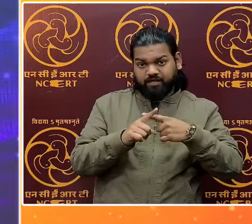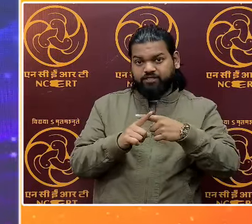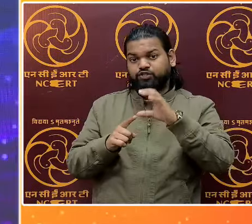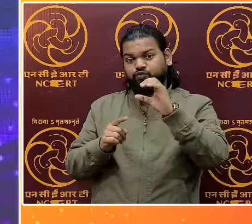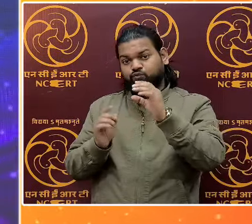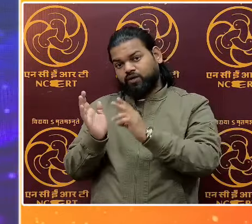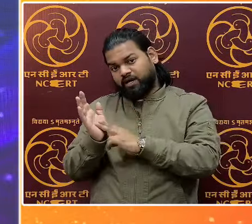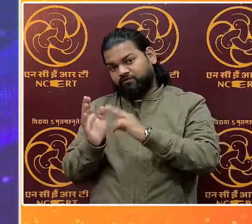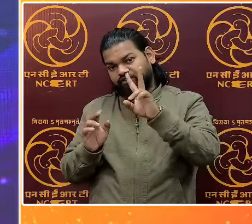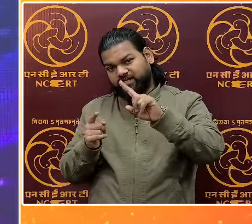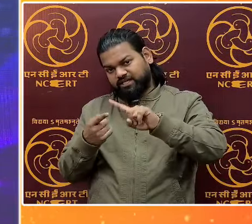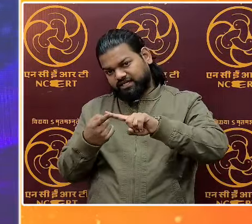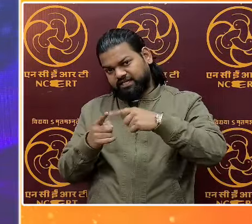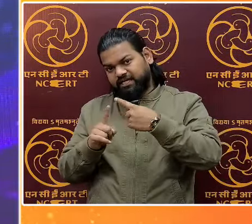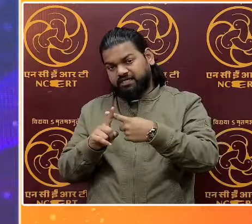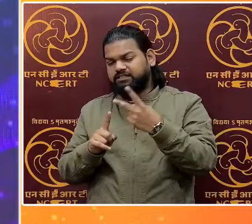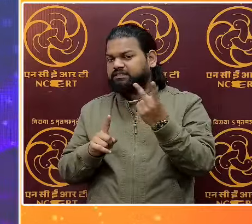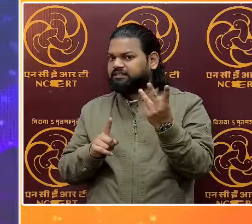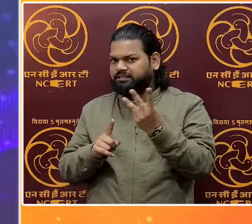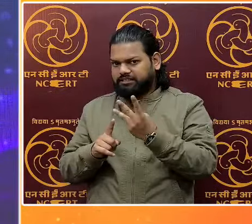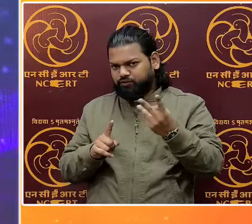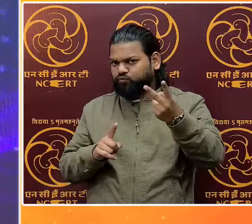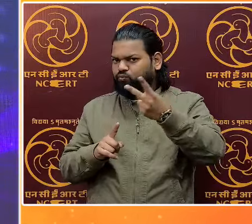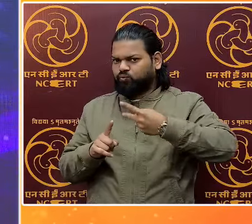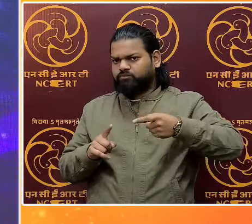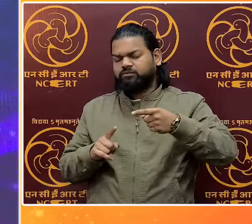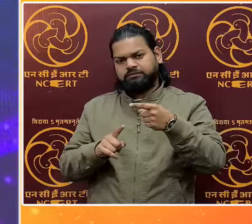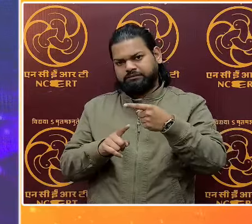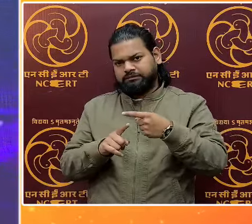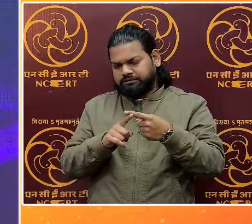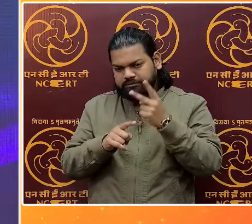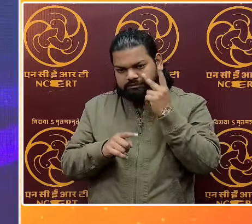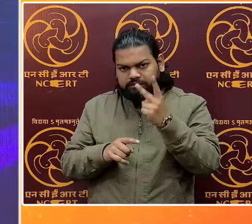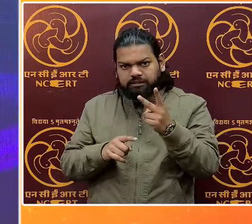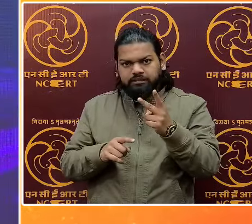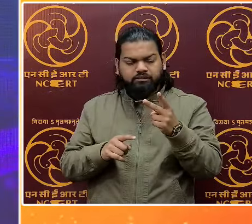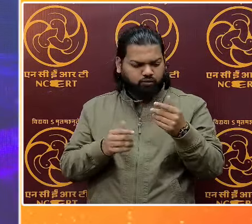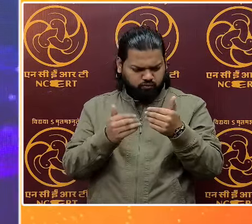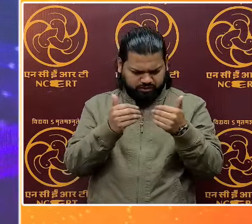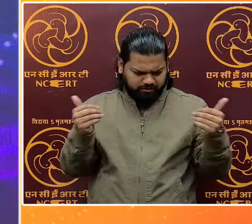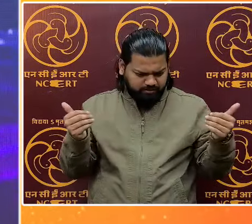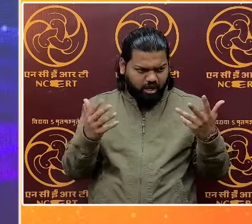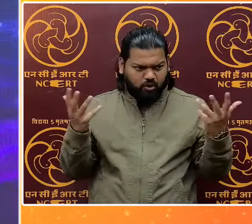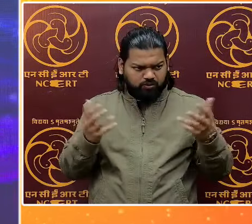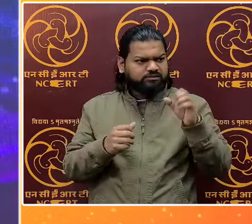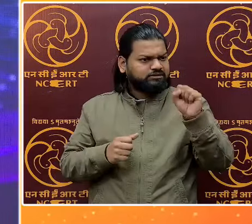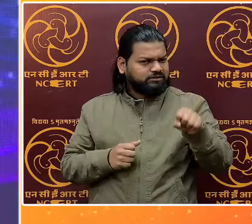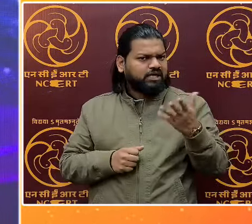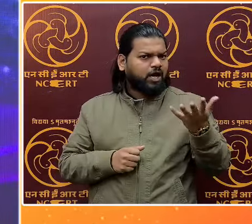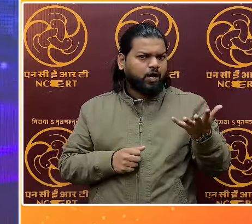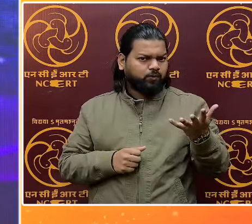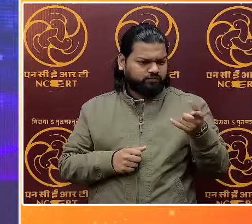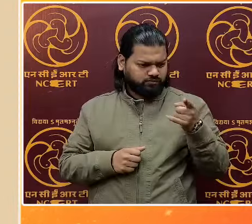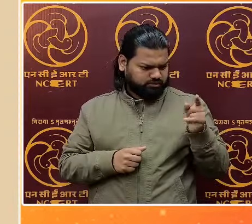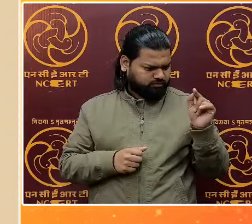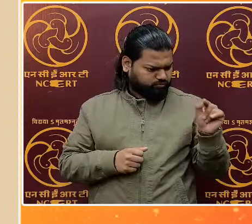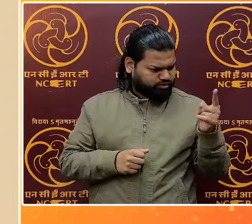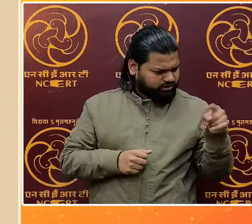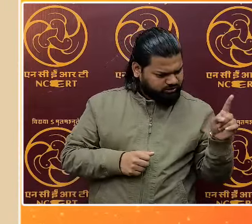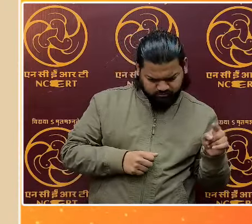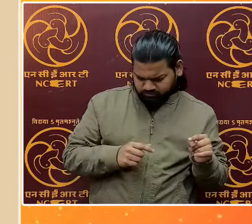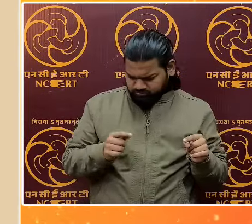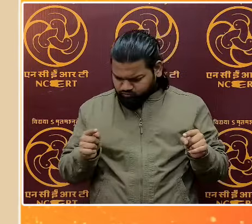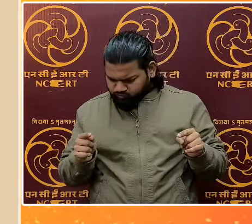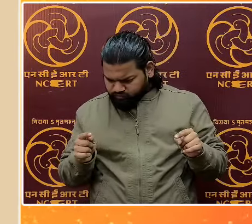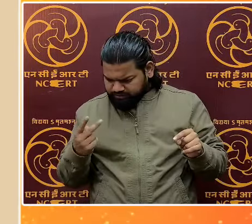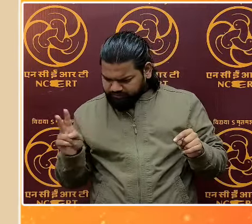getting formed. One more point, that how do we find out the difference, that yes, there is a difference between these. It is